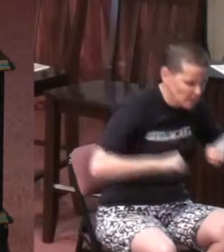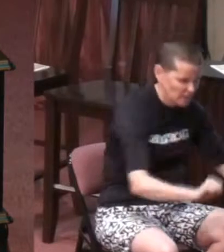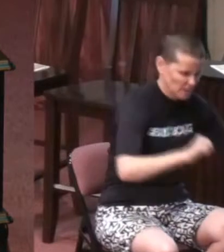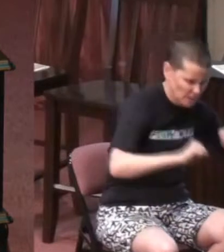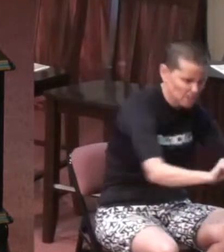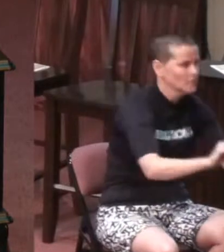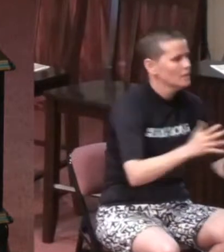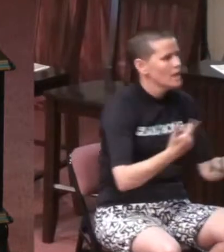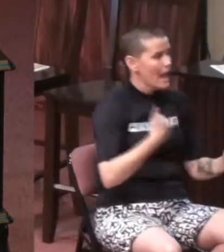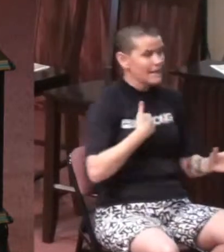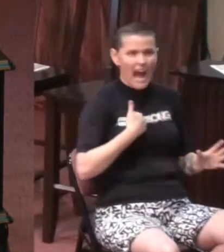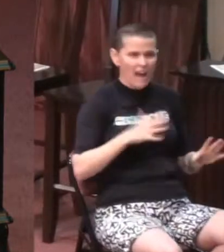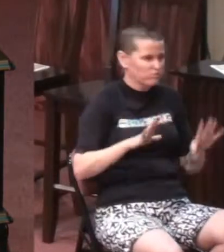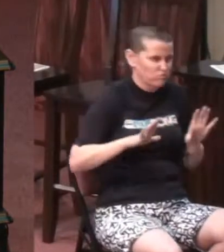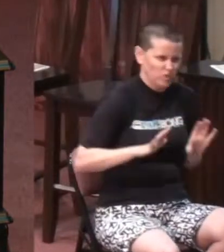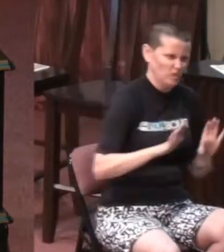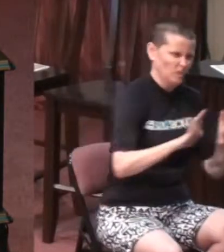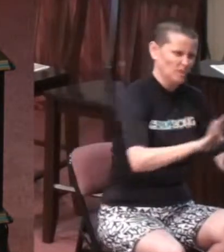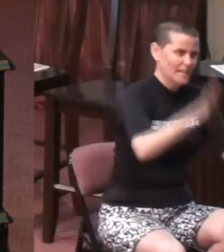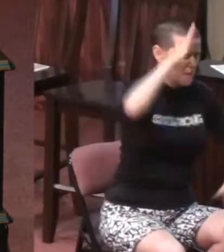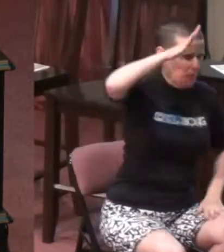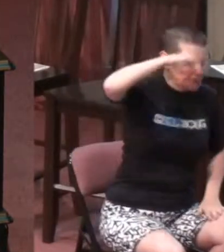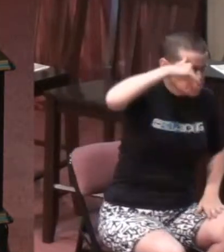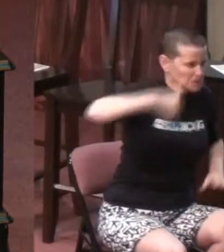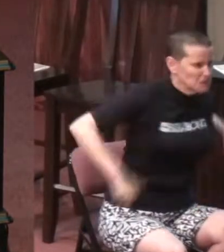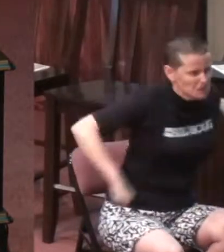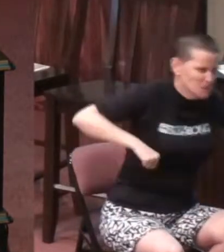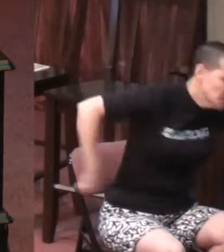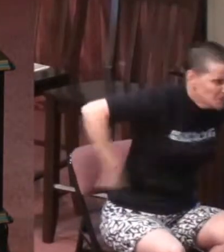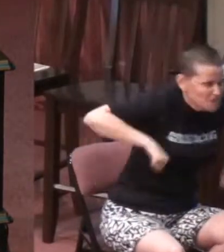through. I'm tenacious in a loving kind of way.